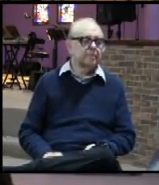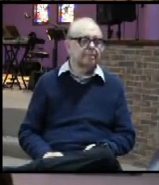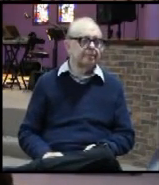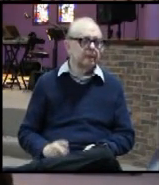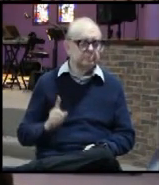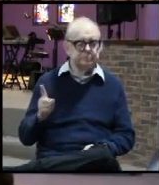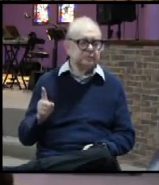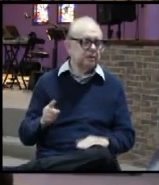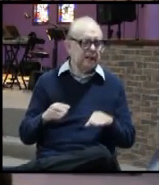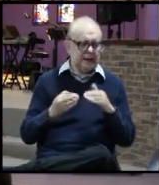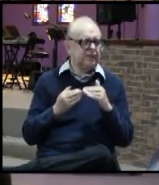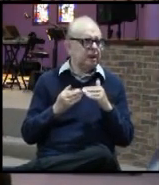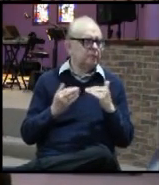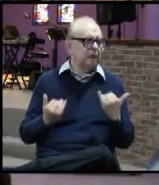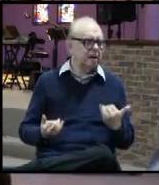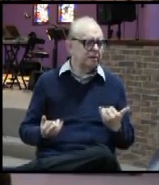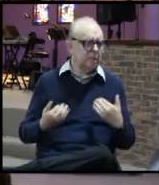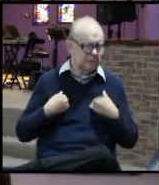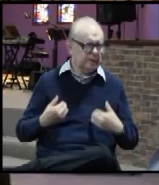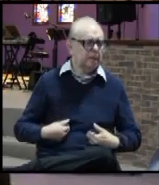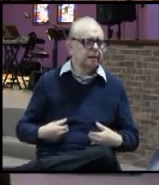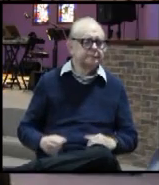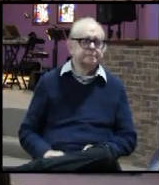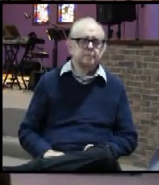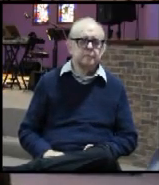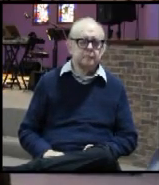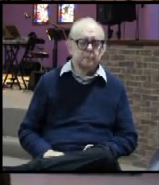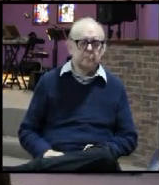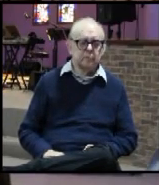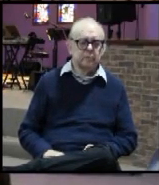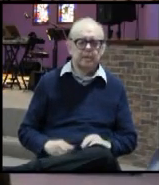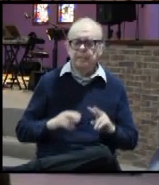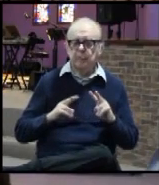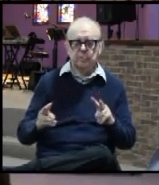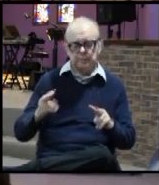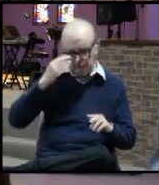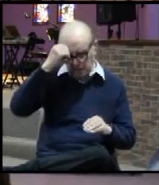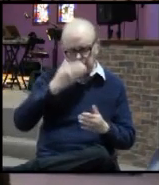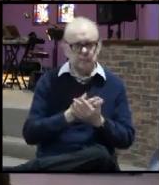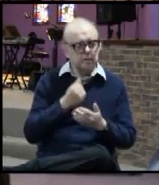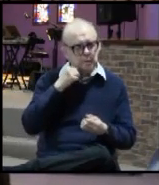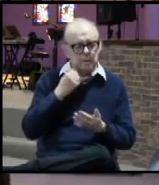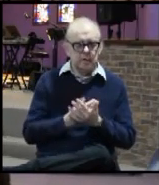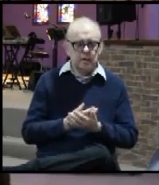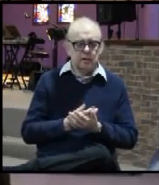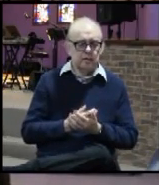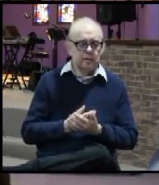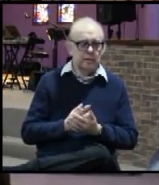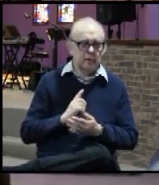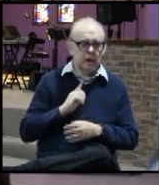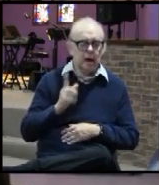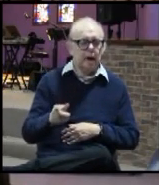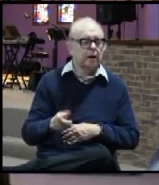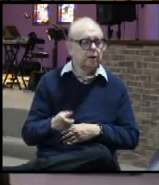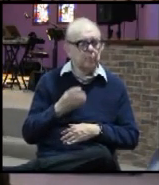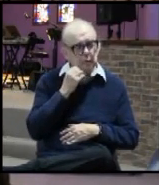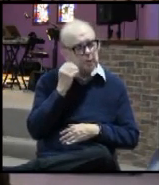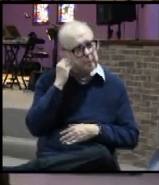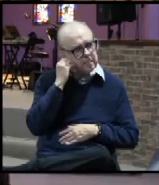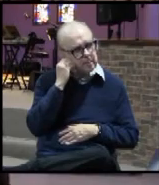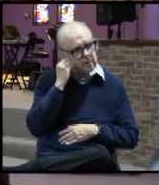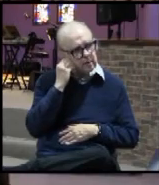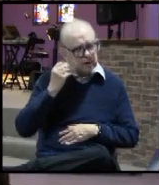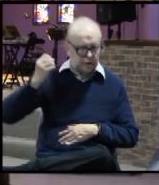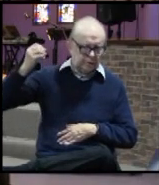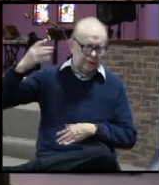He's stabilized. Everything's fine. So I looked at all of my brothers and sisters and all of them. I said, guys, I got to go home and take a shower to my